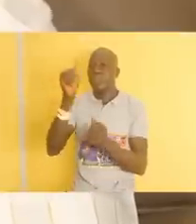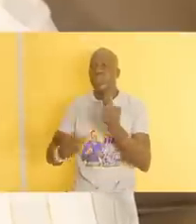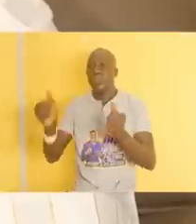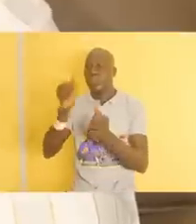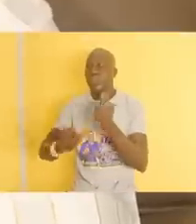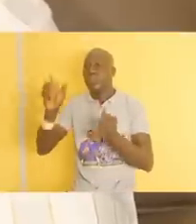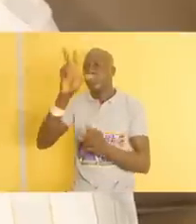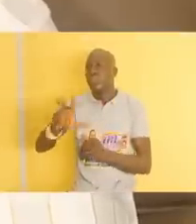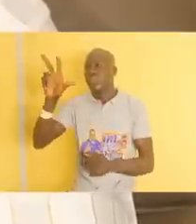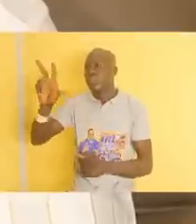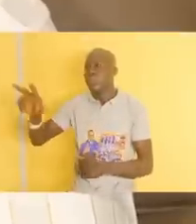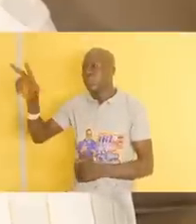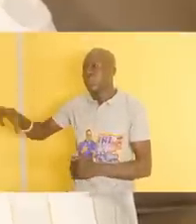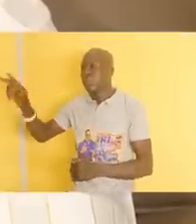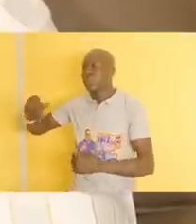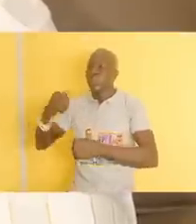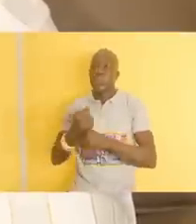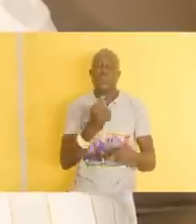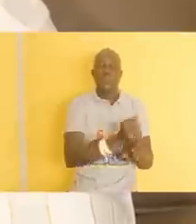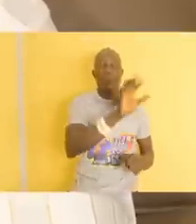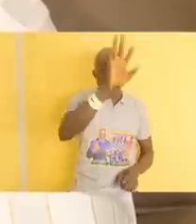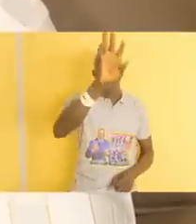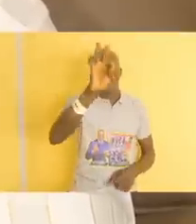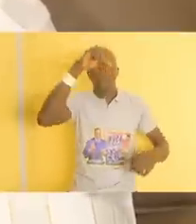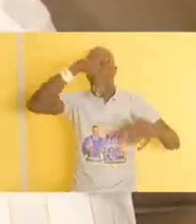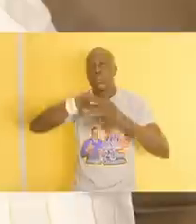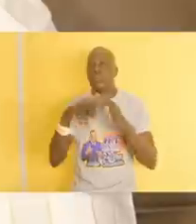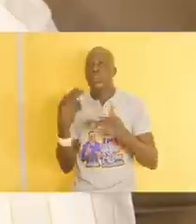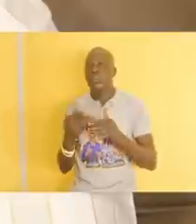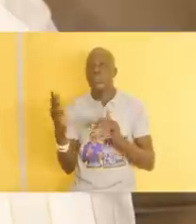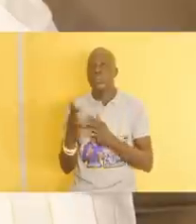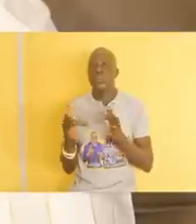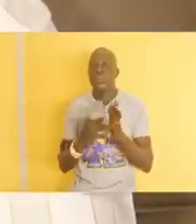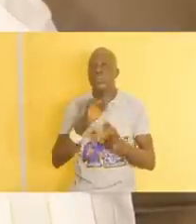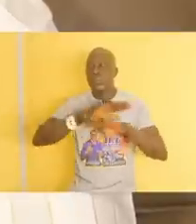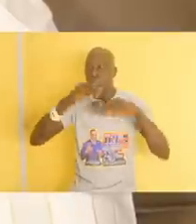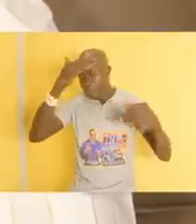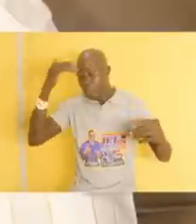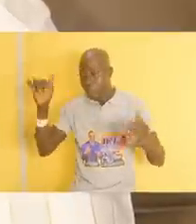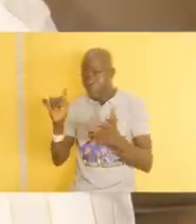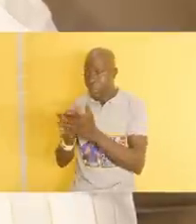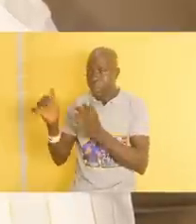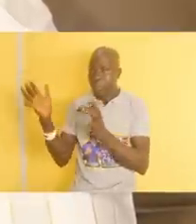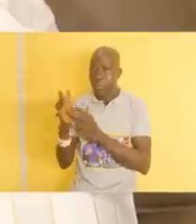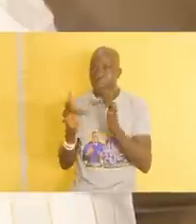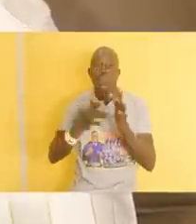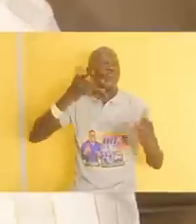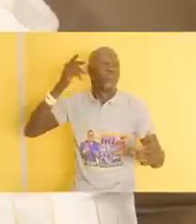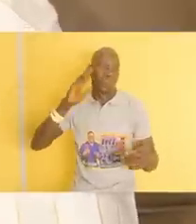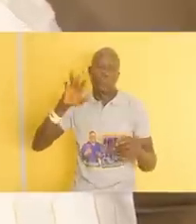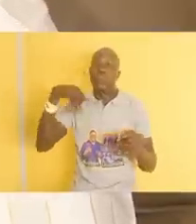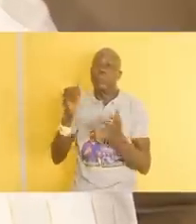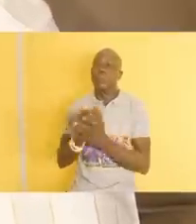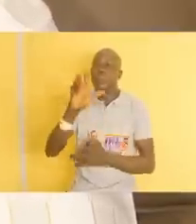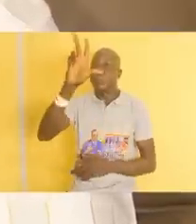meta. Three places. Oje mesan. Making nine. Kauka mandiri hima. In the name of Jesus. Ama wa bipe. Don't forget that. Yo ba wipe. And your body says.